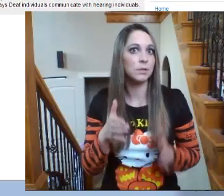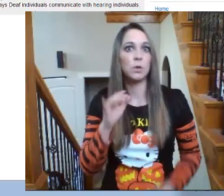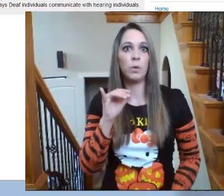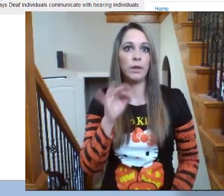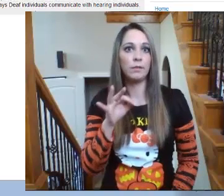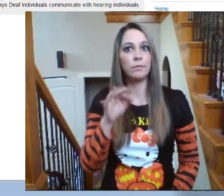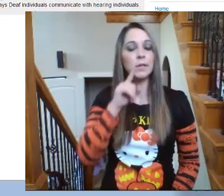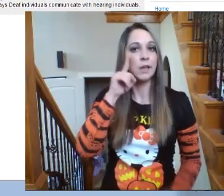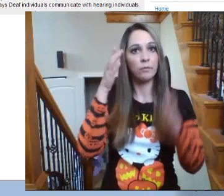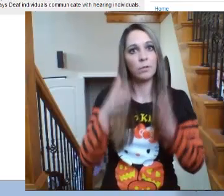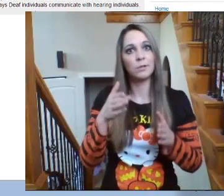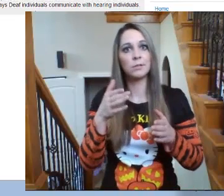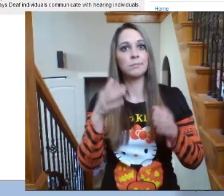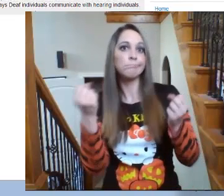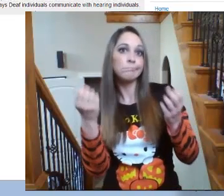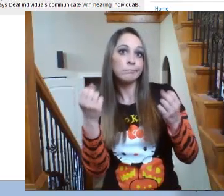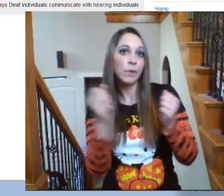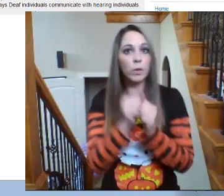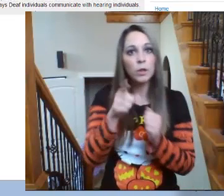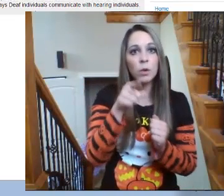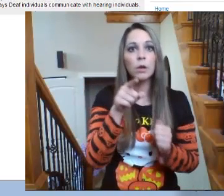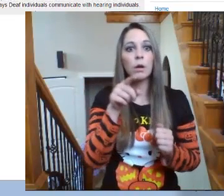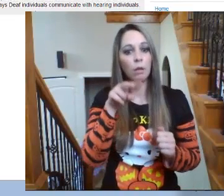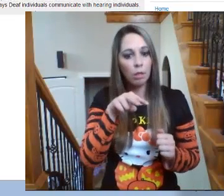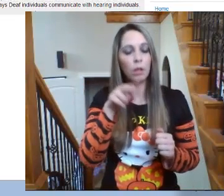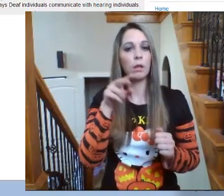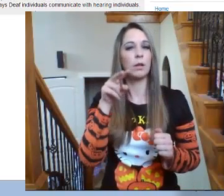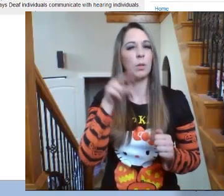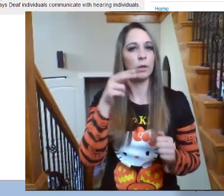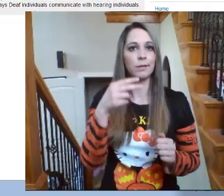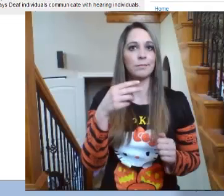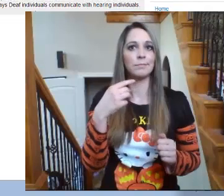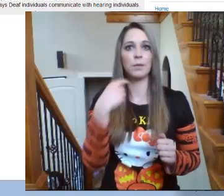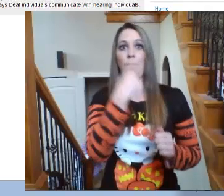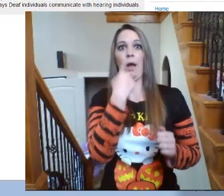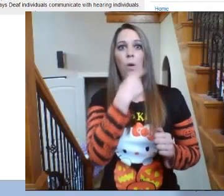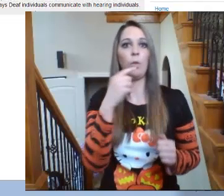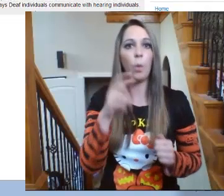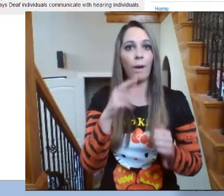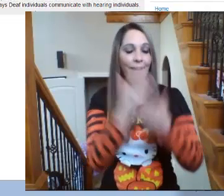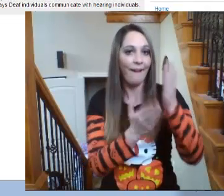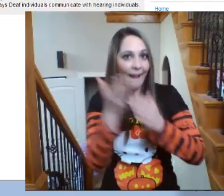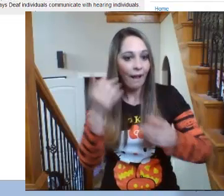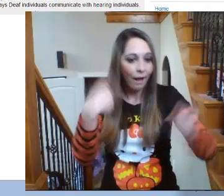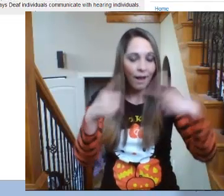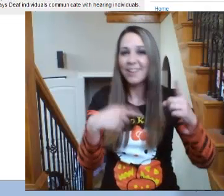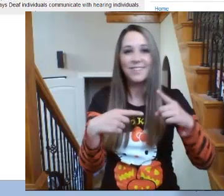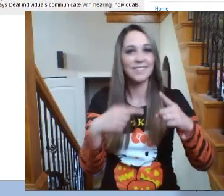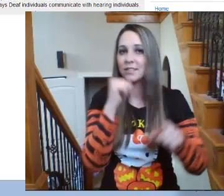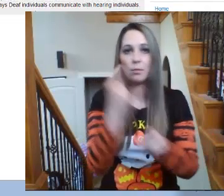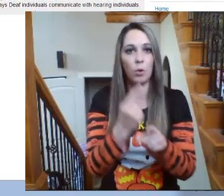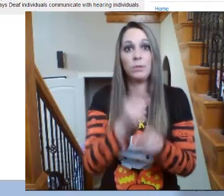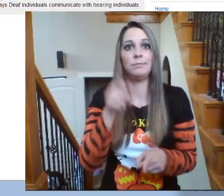important when conversing with a deaf individual. If a deaf person is signing and you're looking down at their mouth or